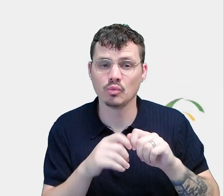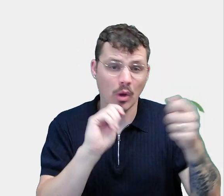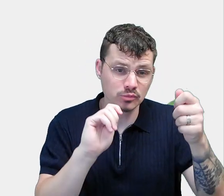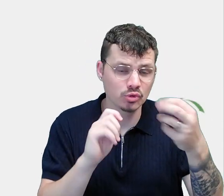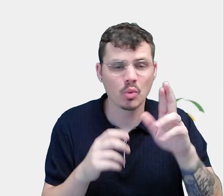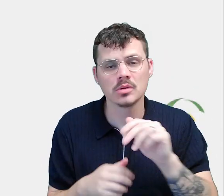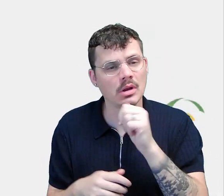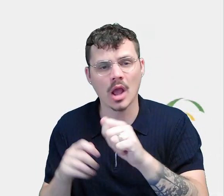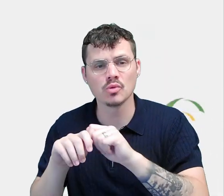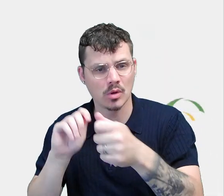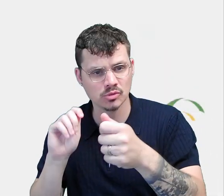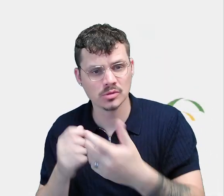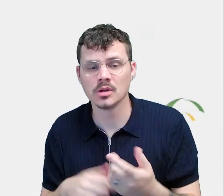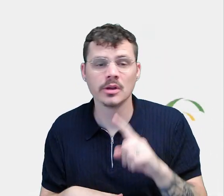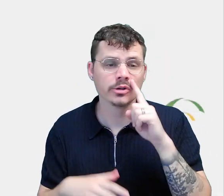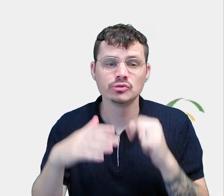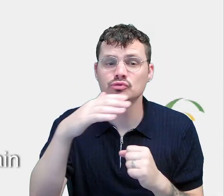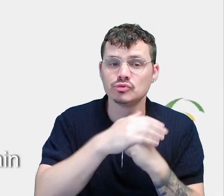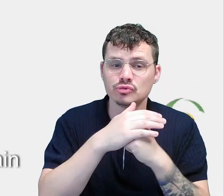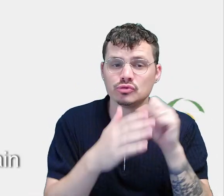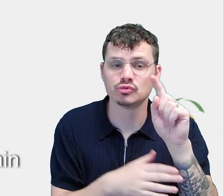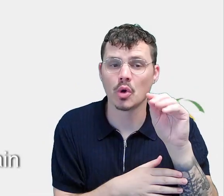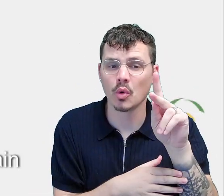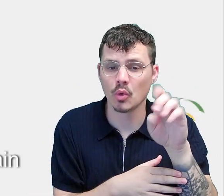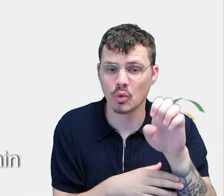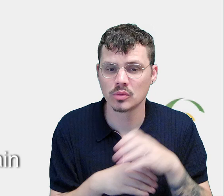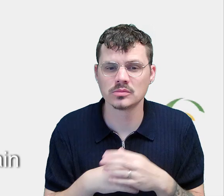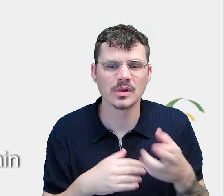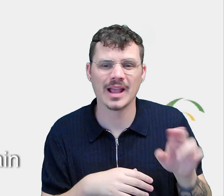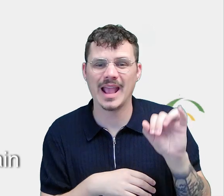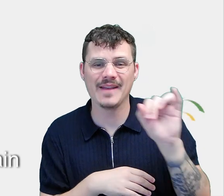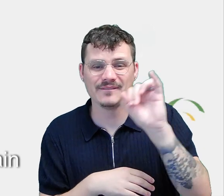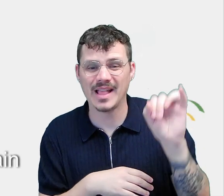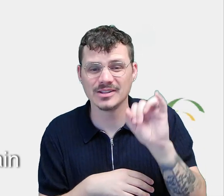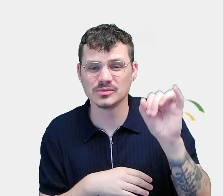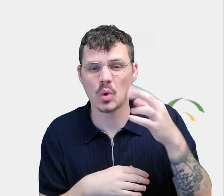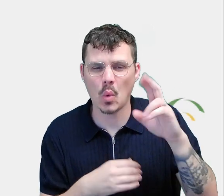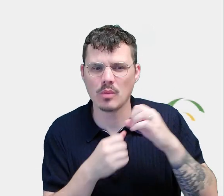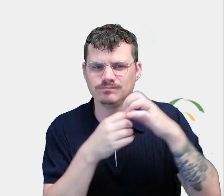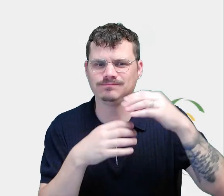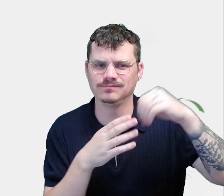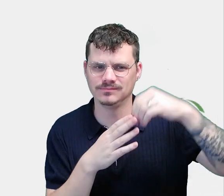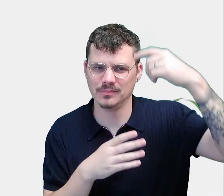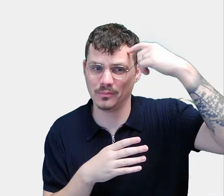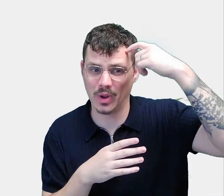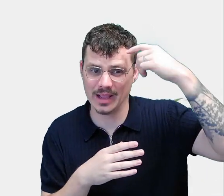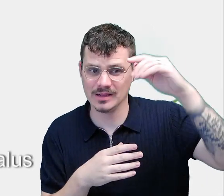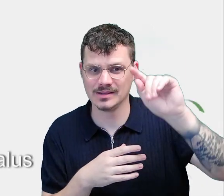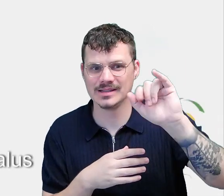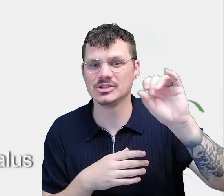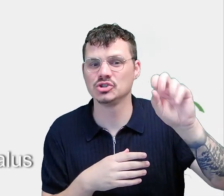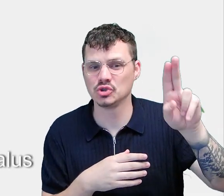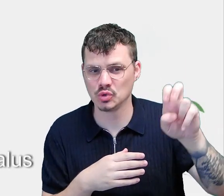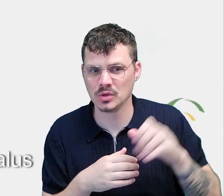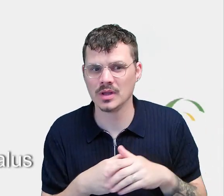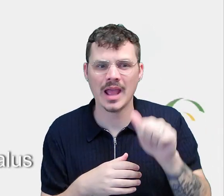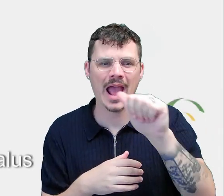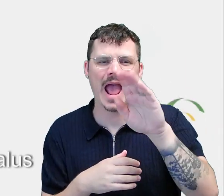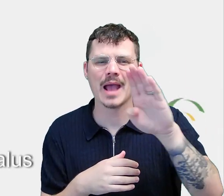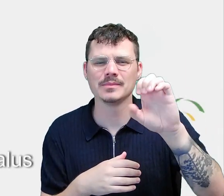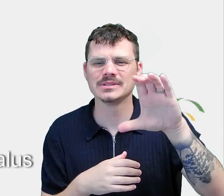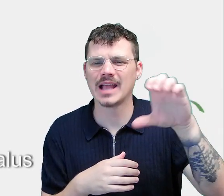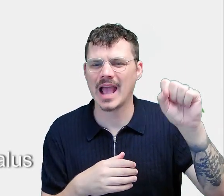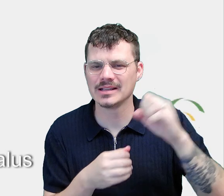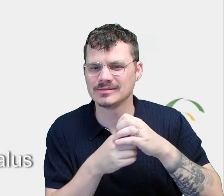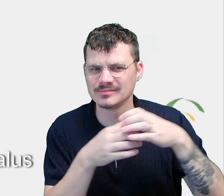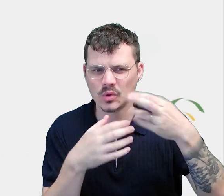unruptured, strokes, infections or inflammation of the brain tissue itself, abscesses in the brain,